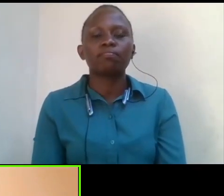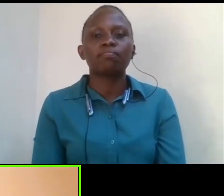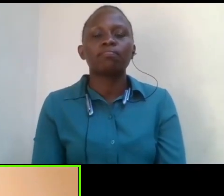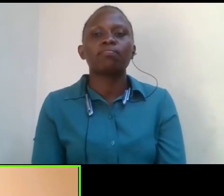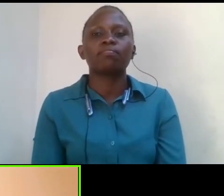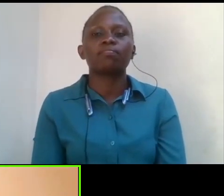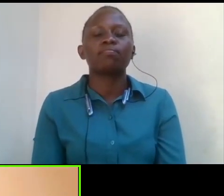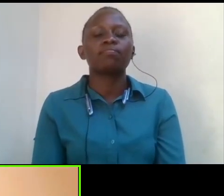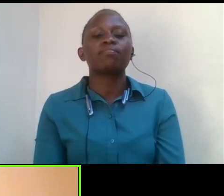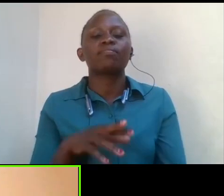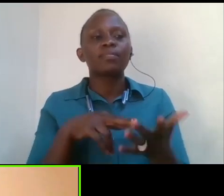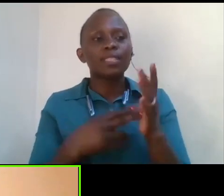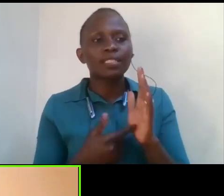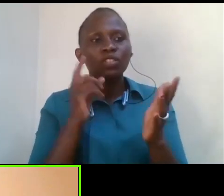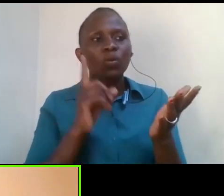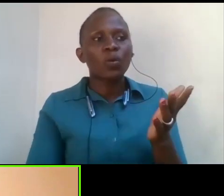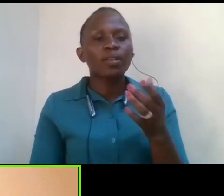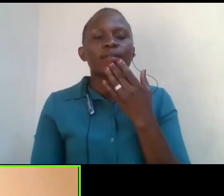So basically,